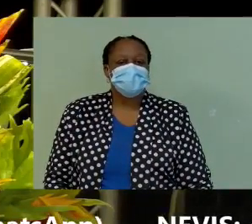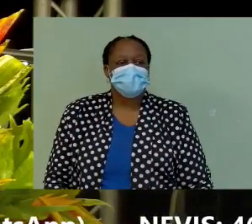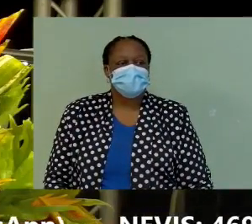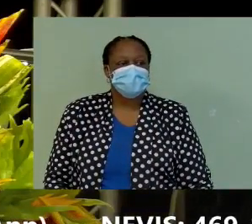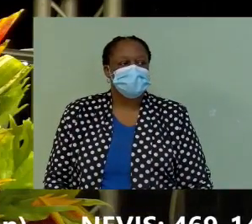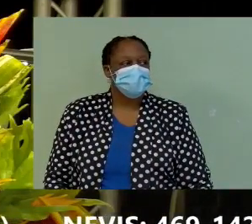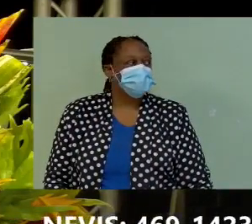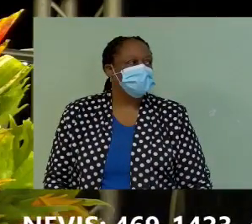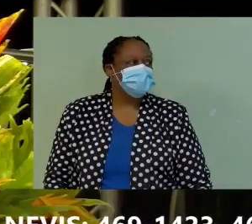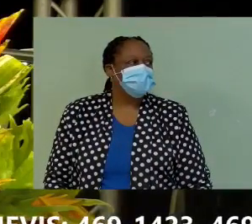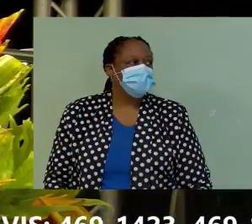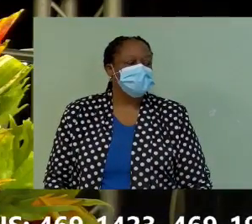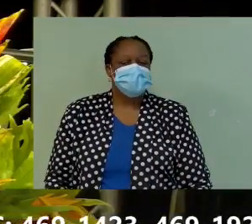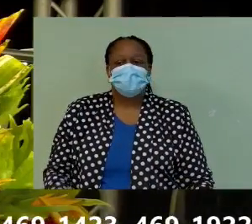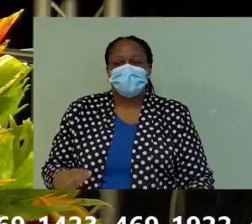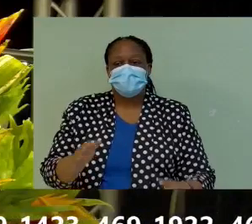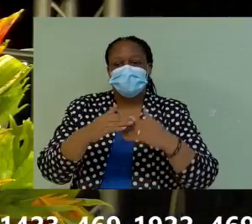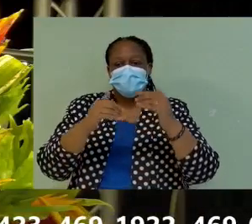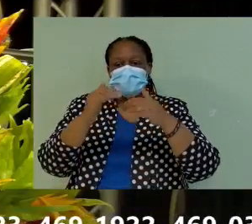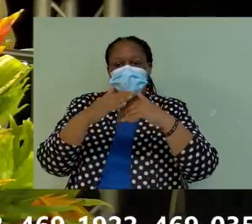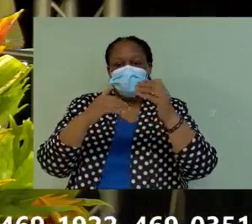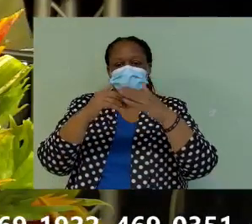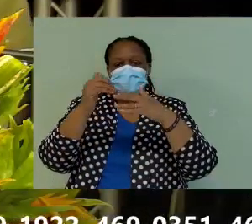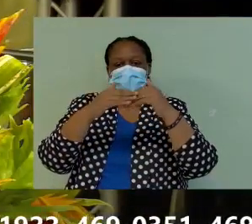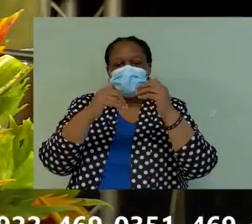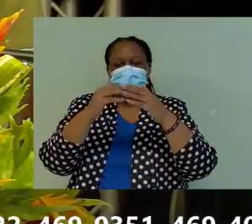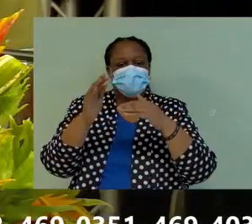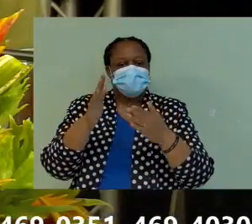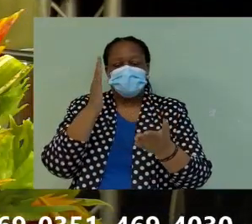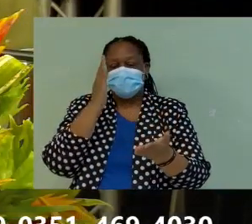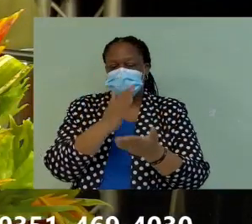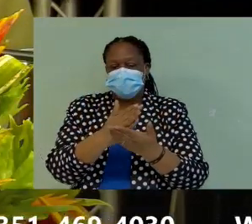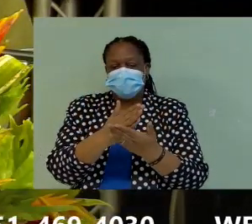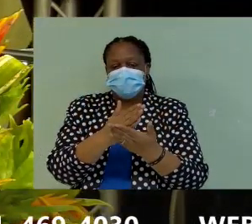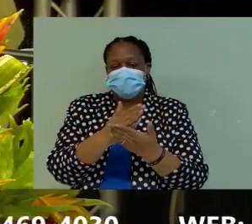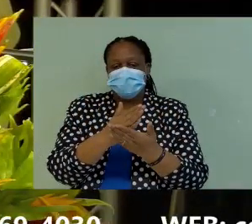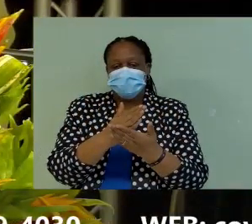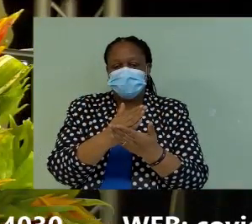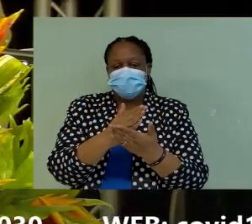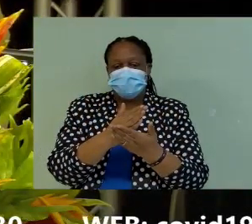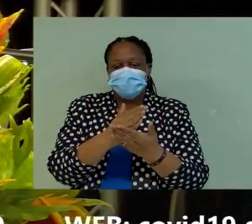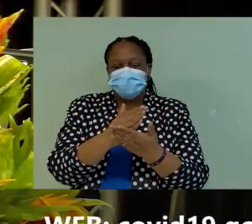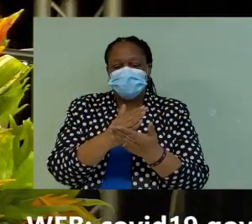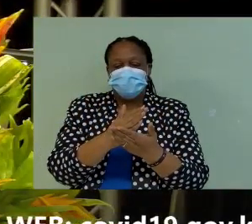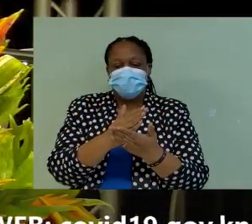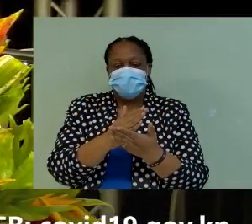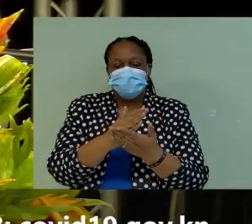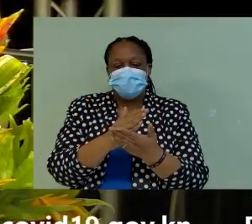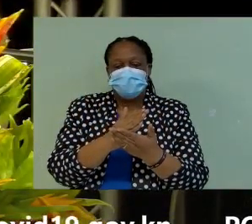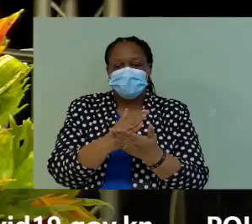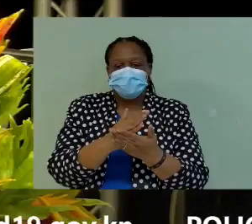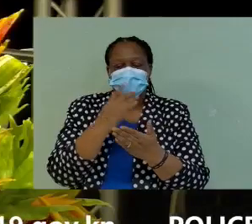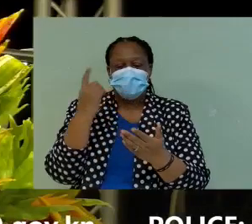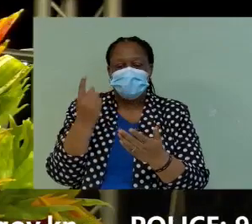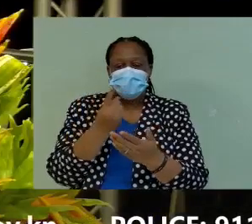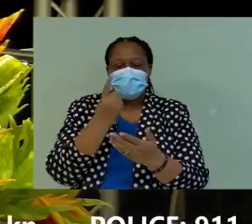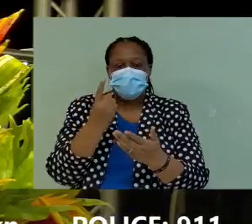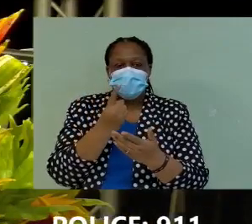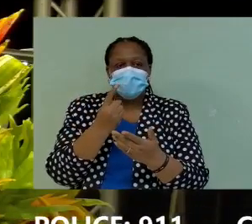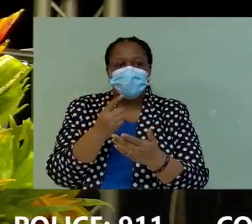All works of construction shall cease except where it is necessary for the purposes of